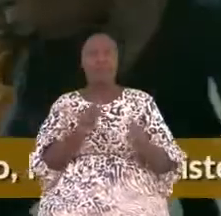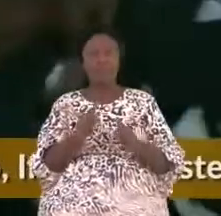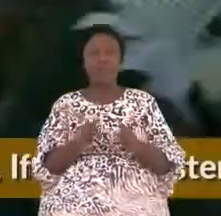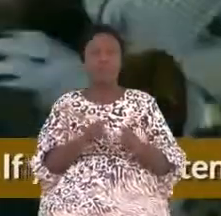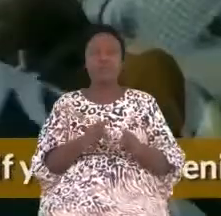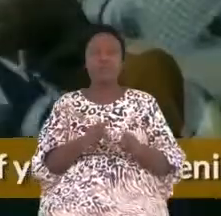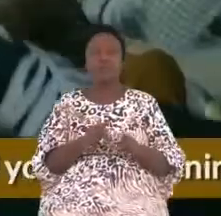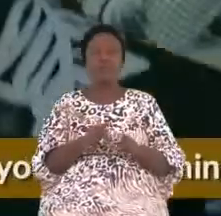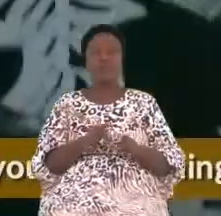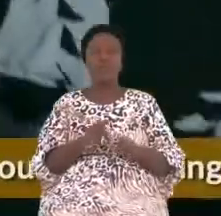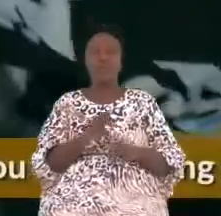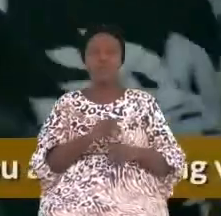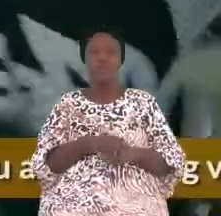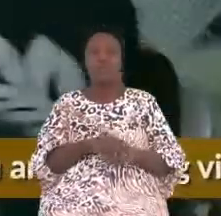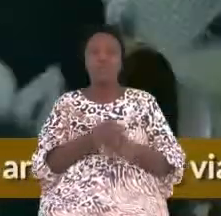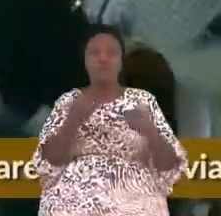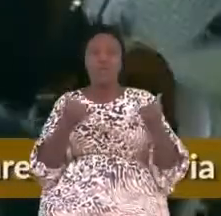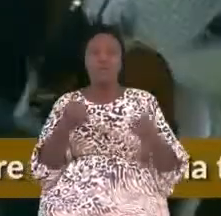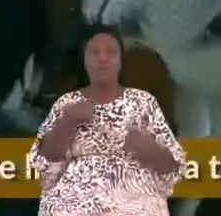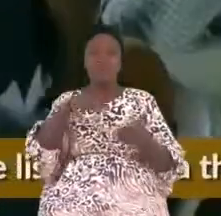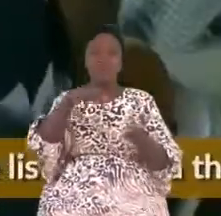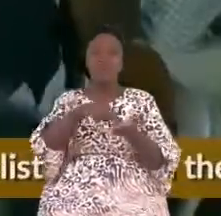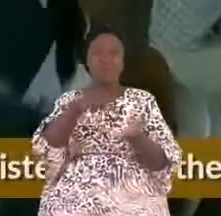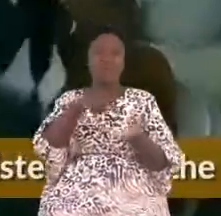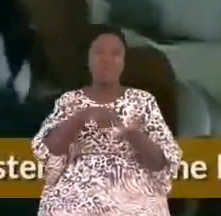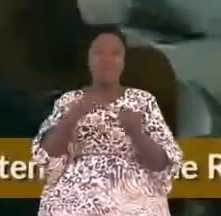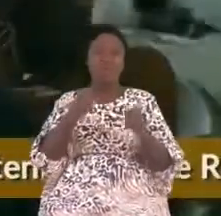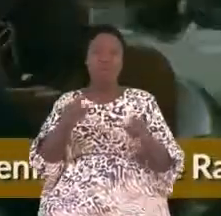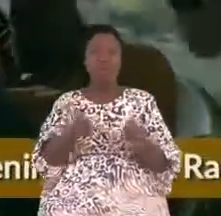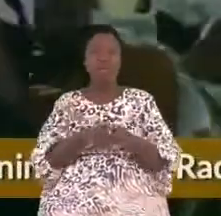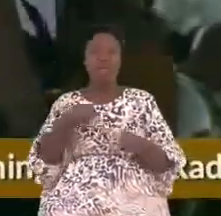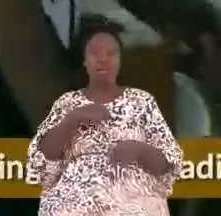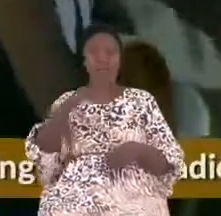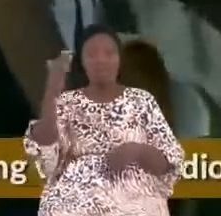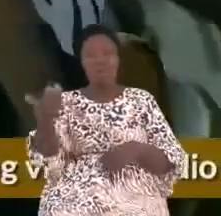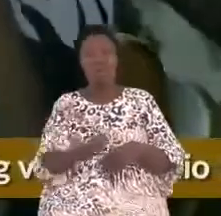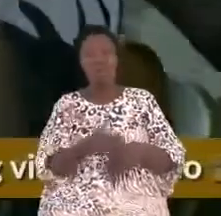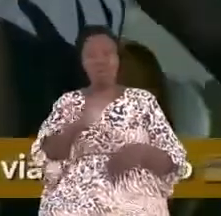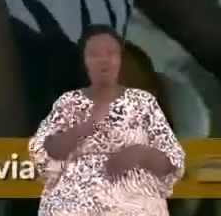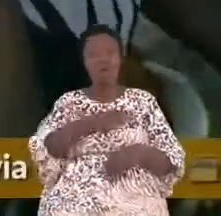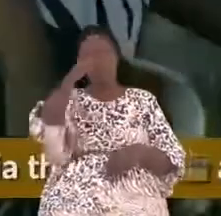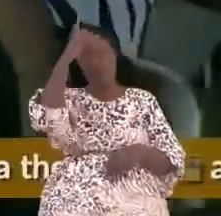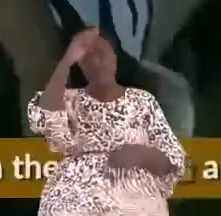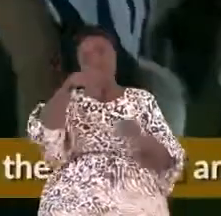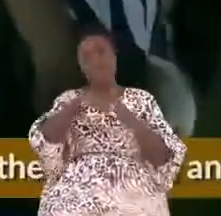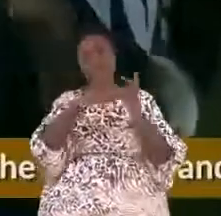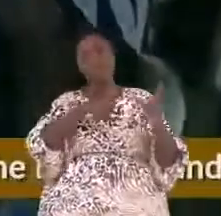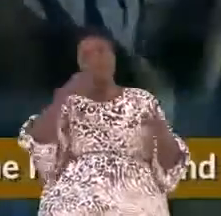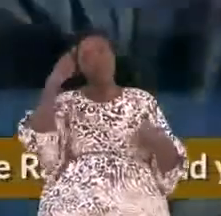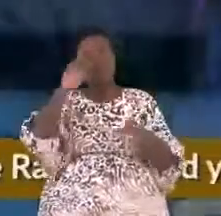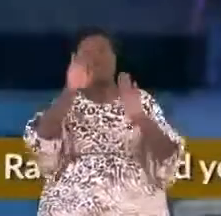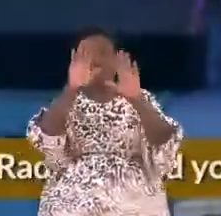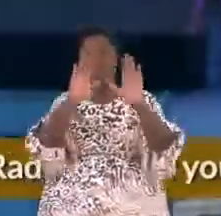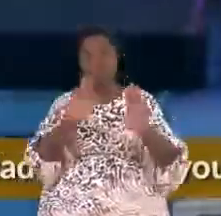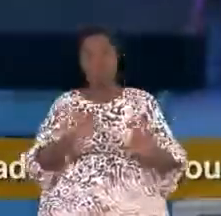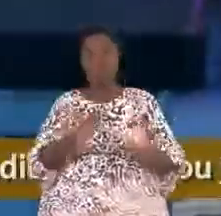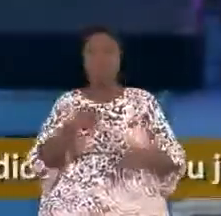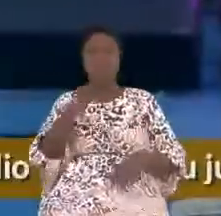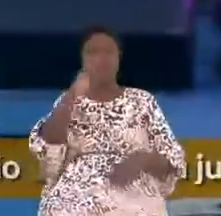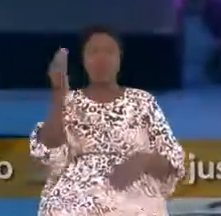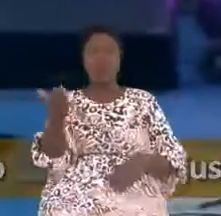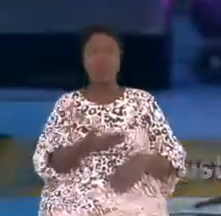now can we rise up now as we welcome our father in the lord for the miracle you are welcome sir